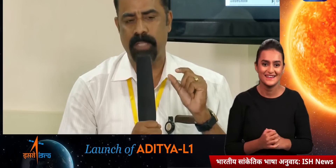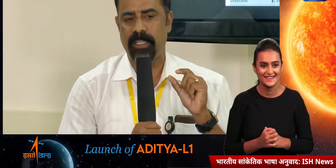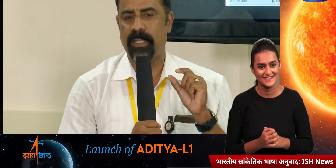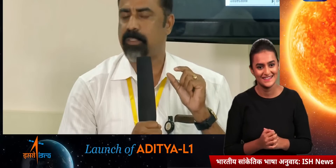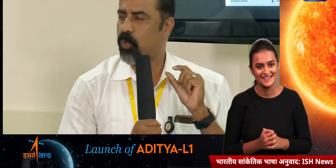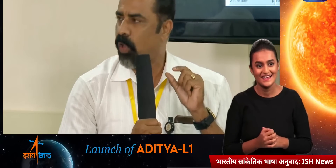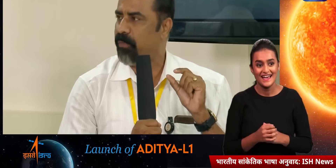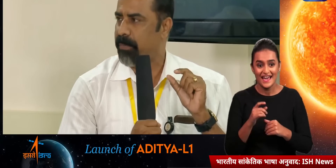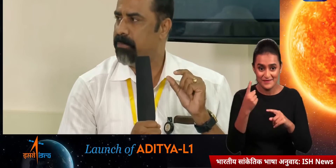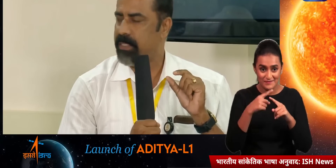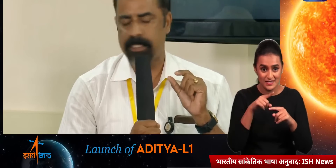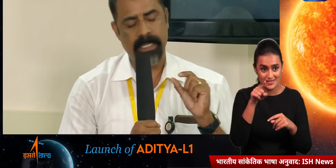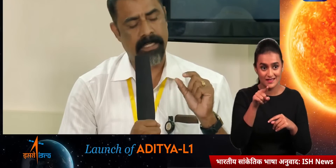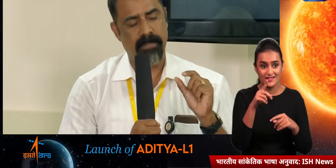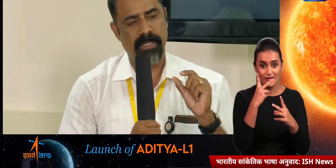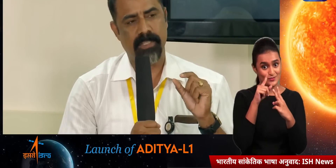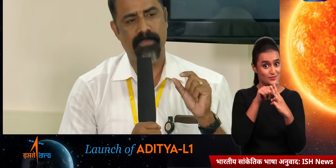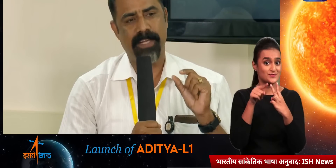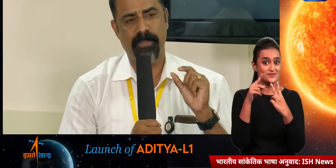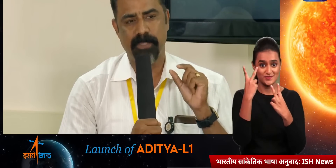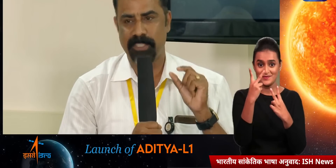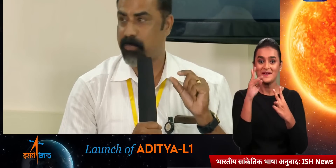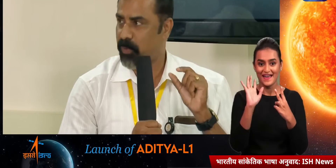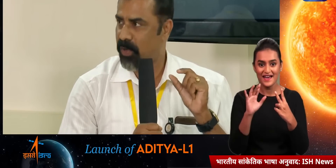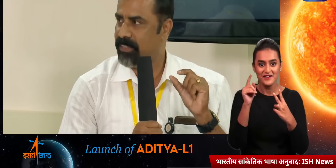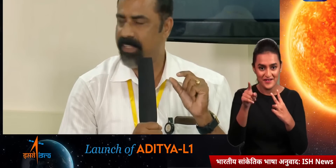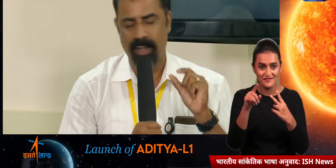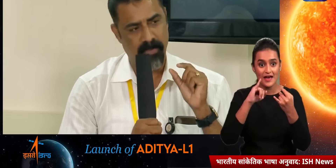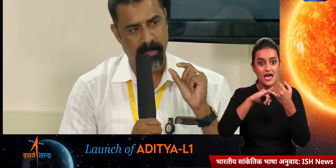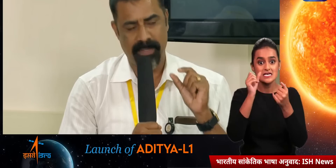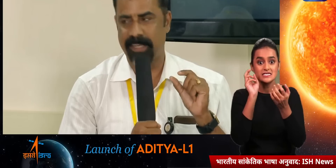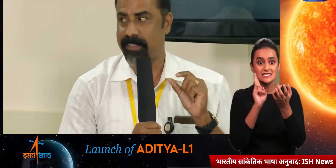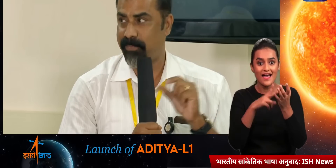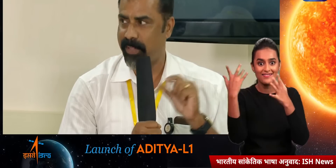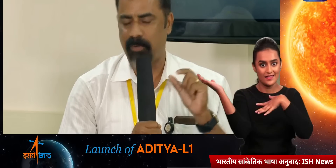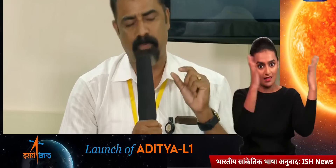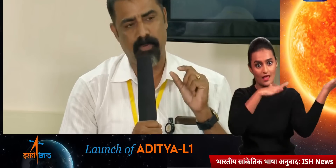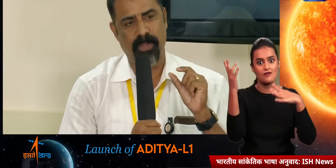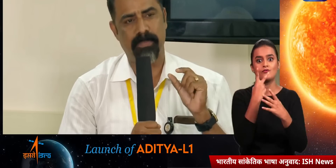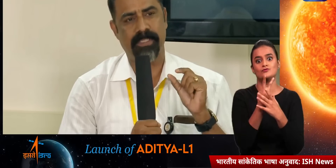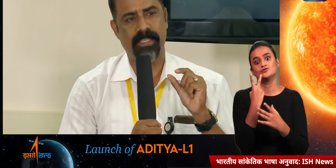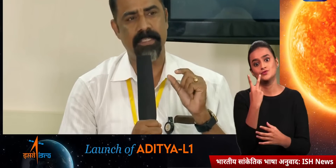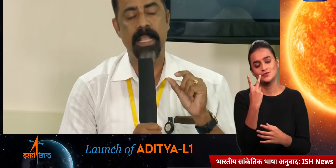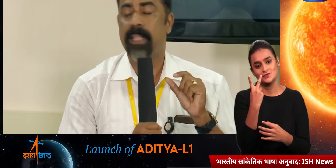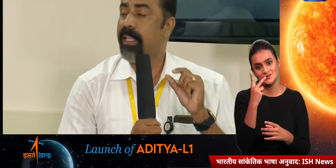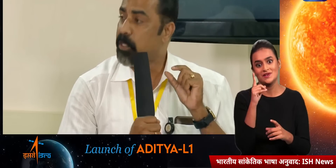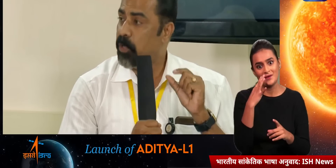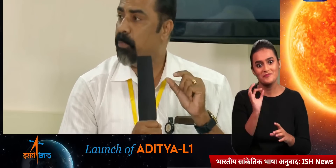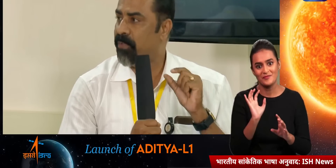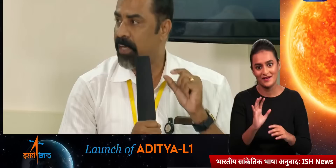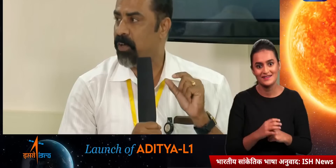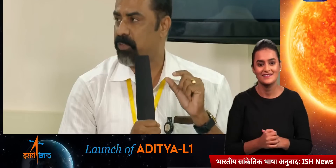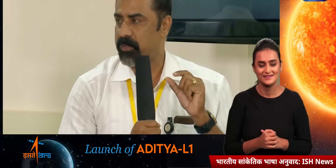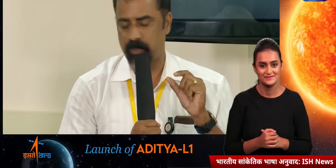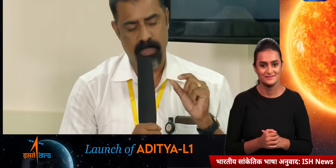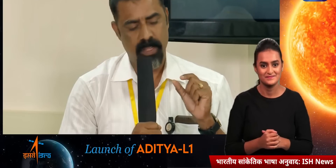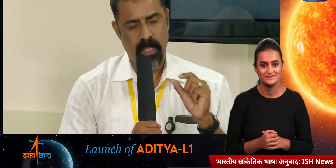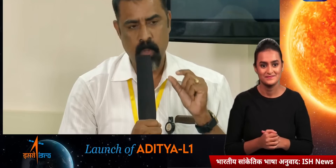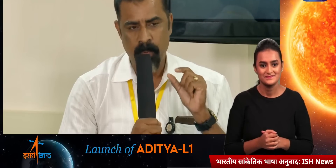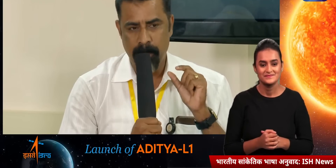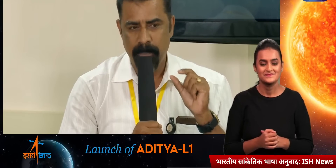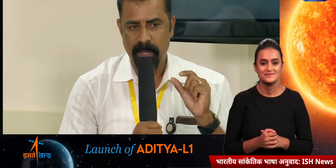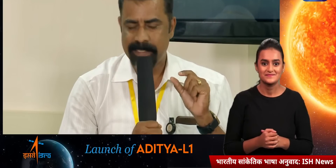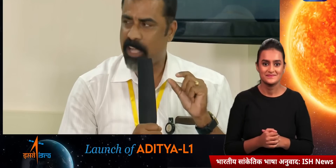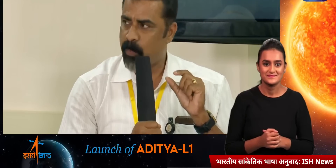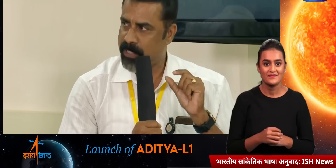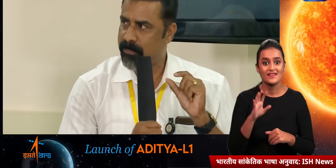If you look at the solar wind, basically it comprises of 95% protons, then alpha particles roughly around 4 to 5%, then equal number of electrons also. So